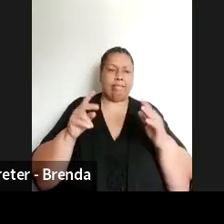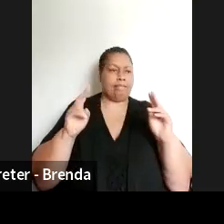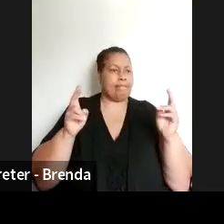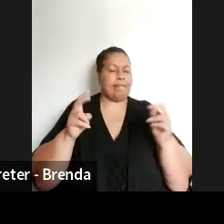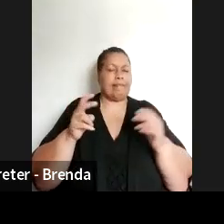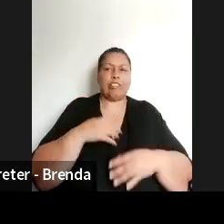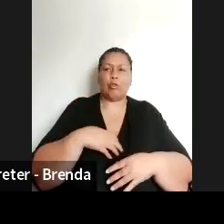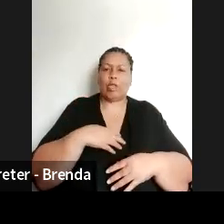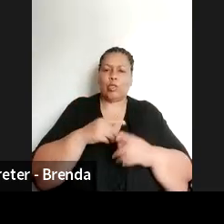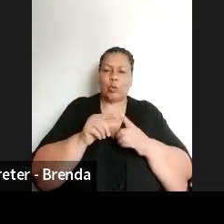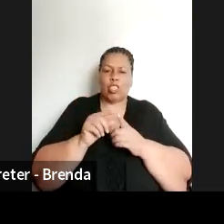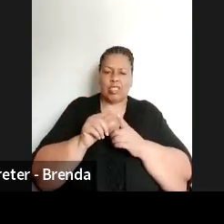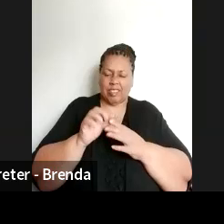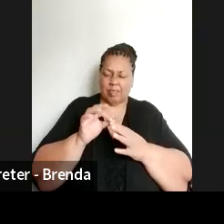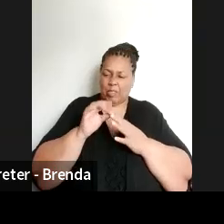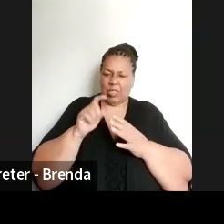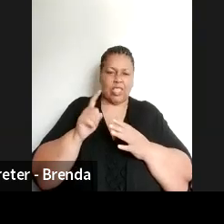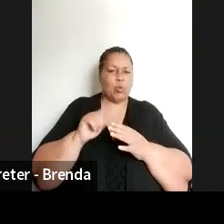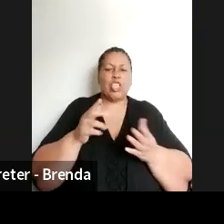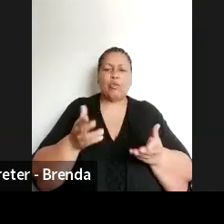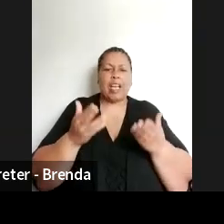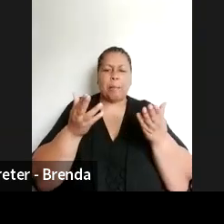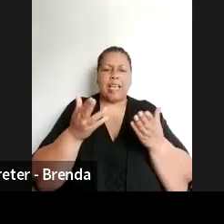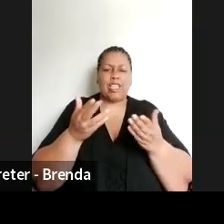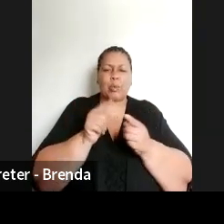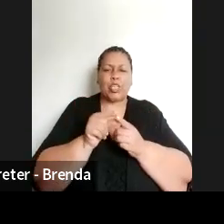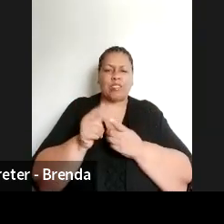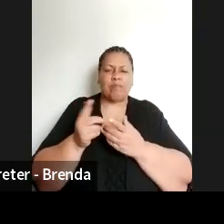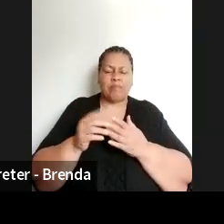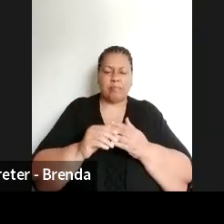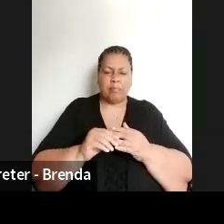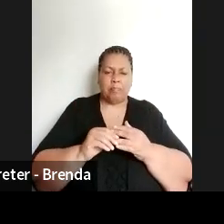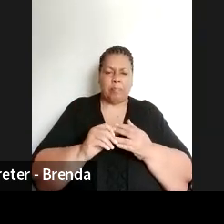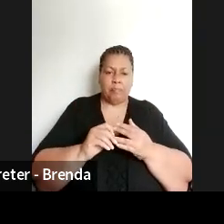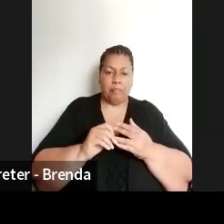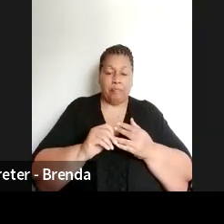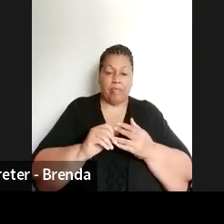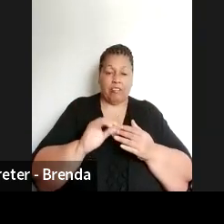word, but what do we recommend instead? So